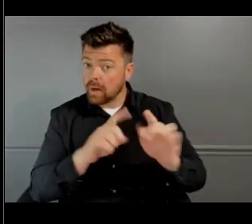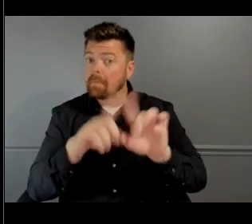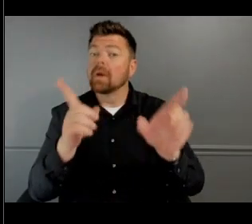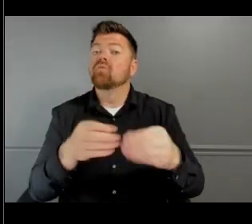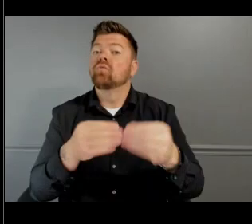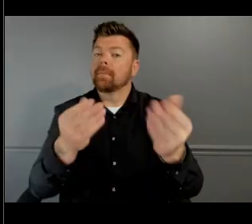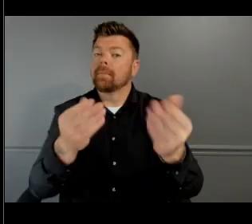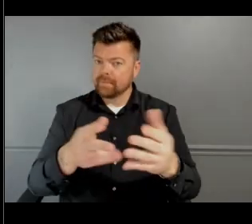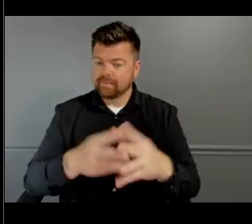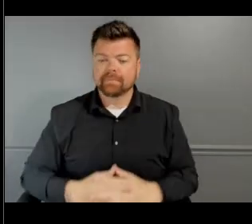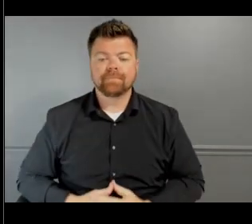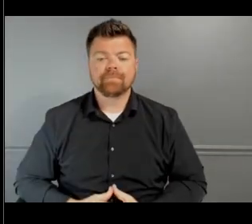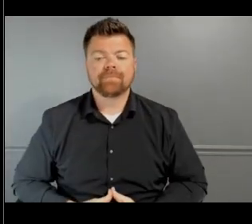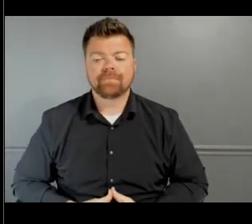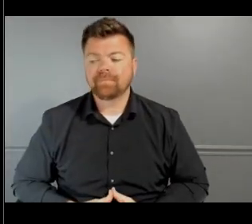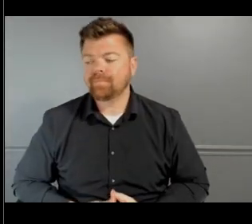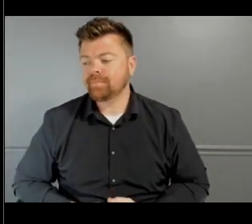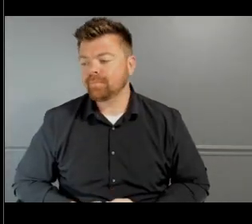recommended.